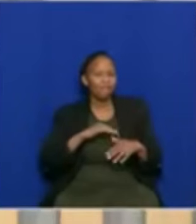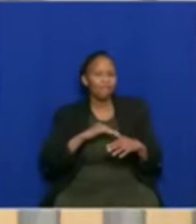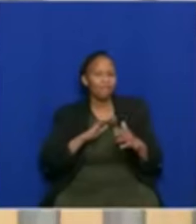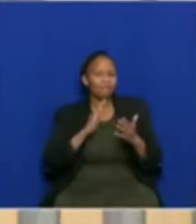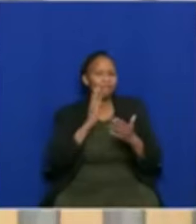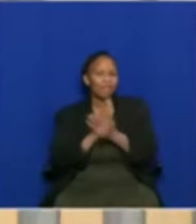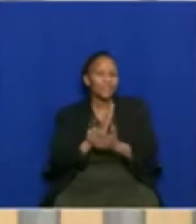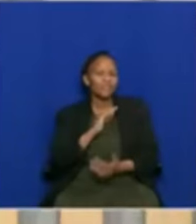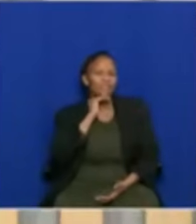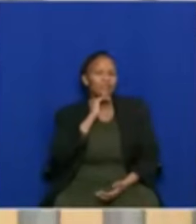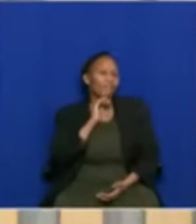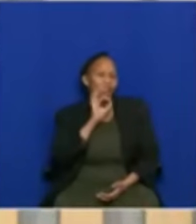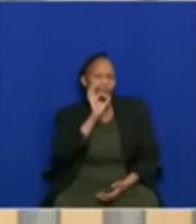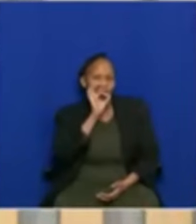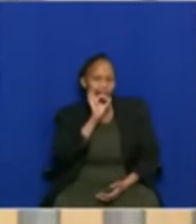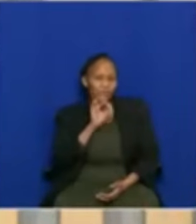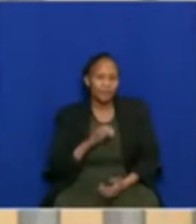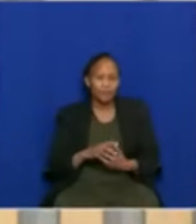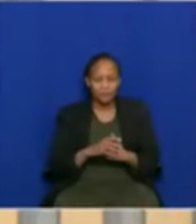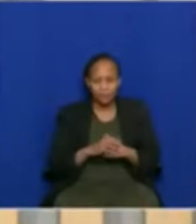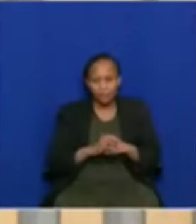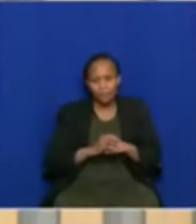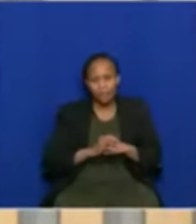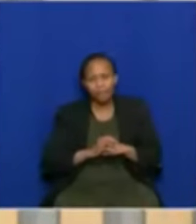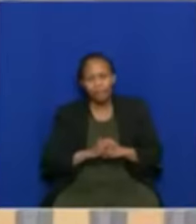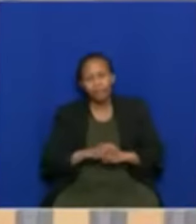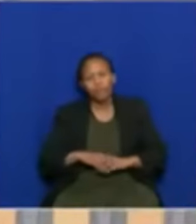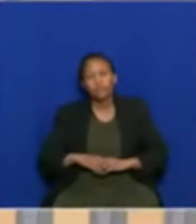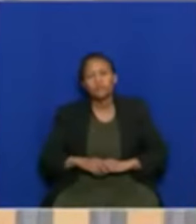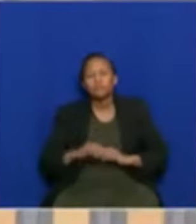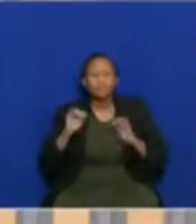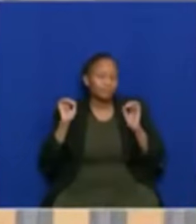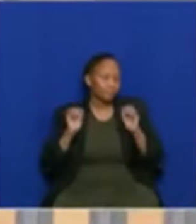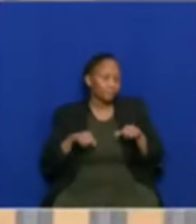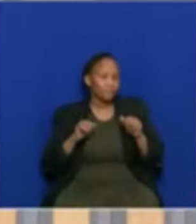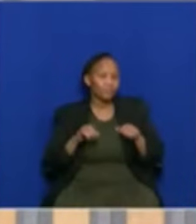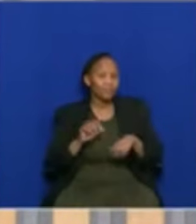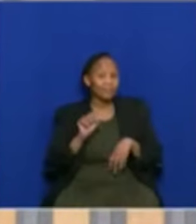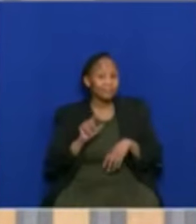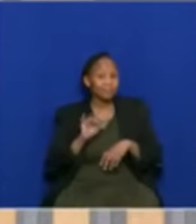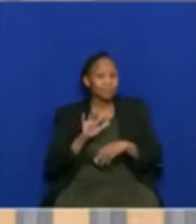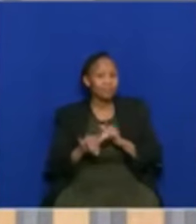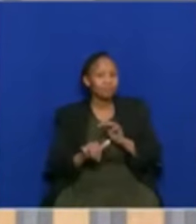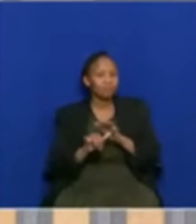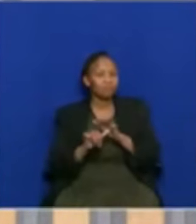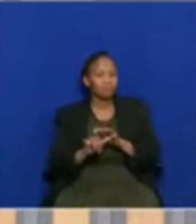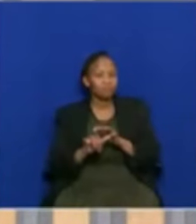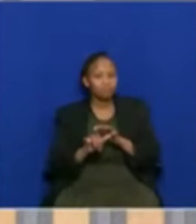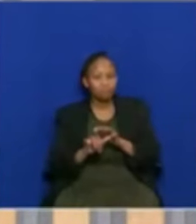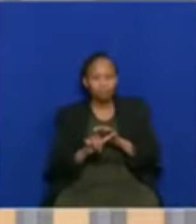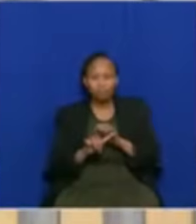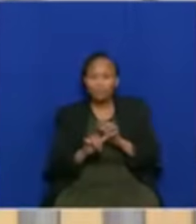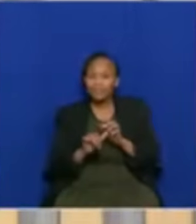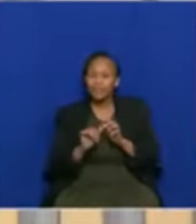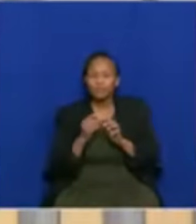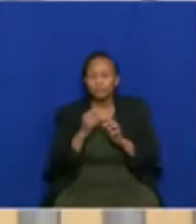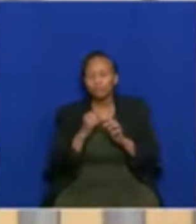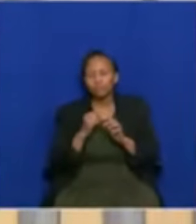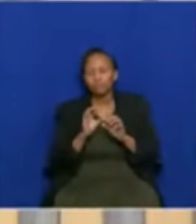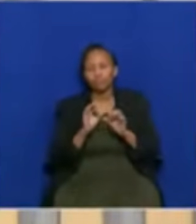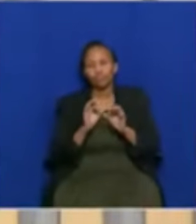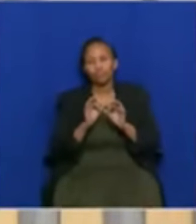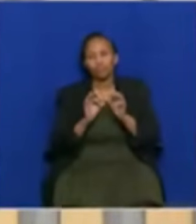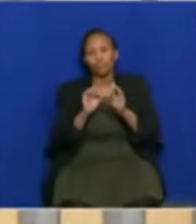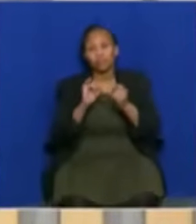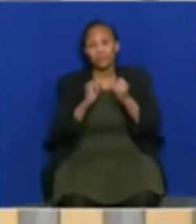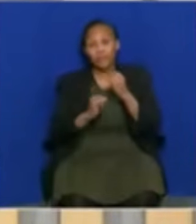that as it is there. That's the point. That's the point Mr. Sillo is making. Yes, Commissioner. The who and the what is